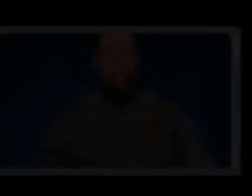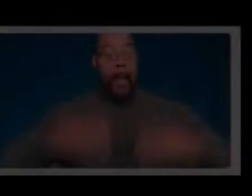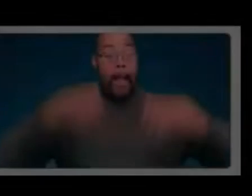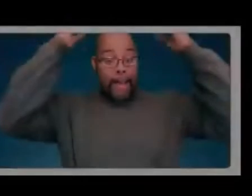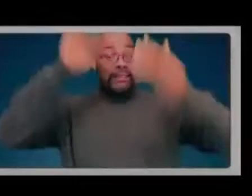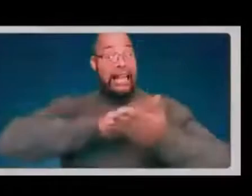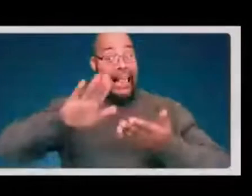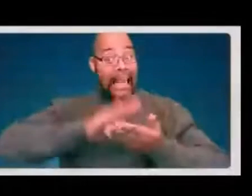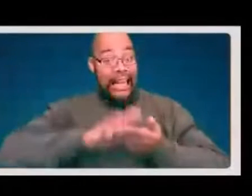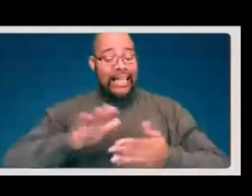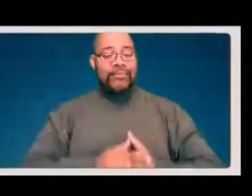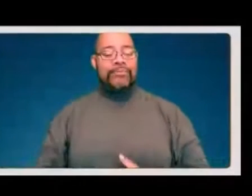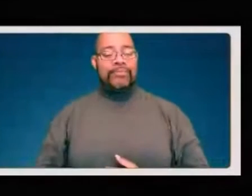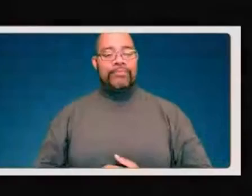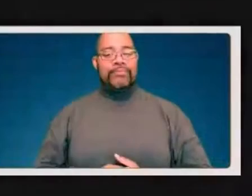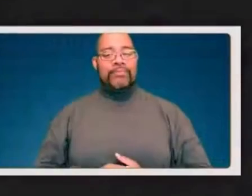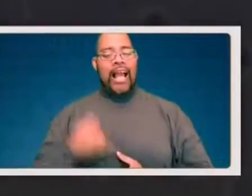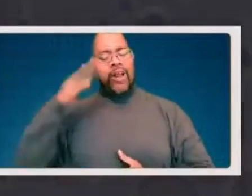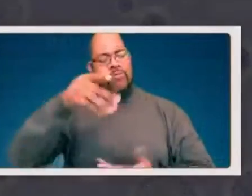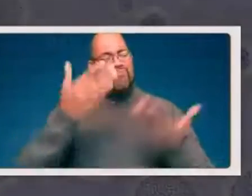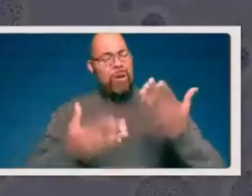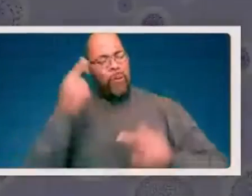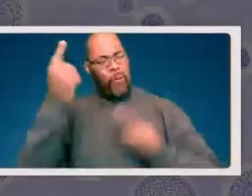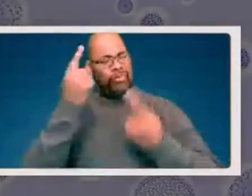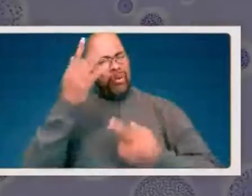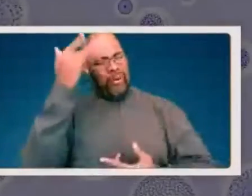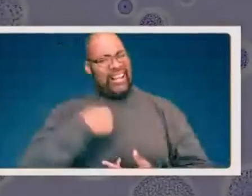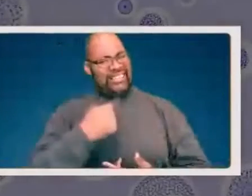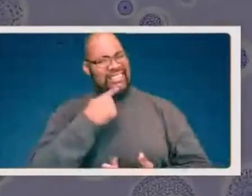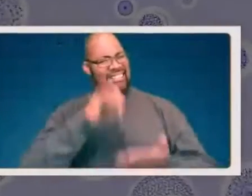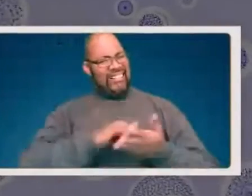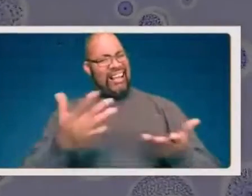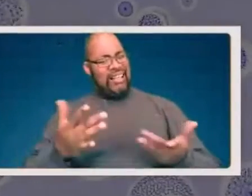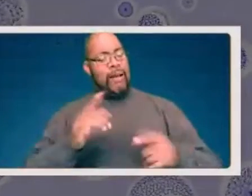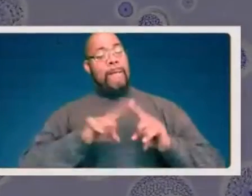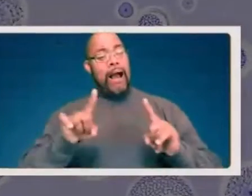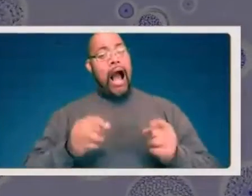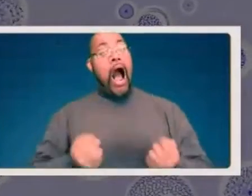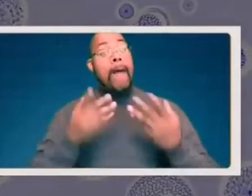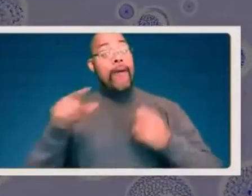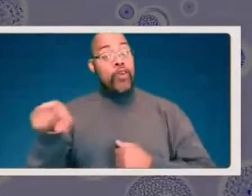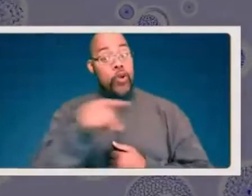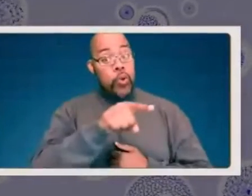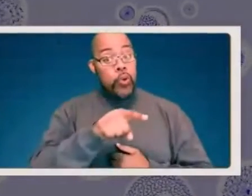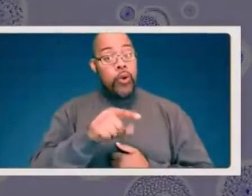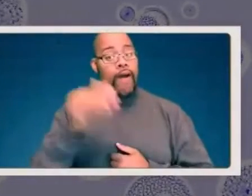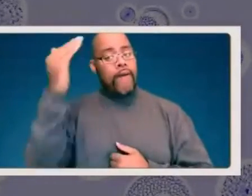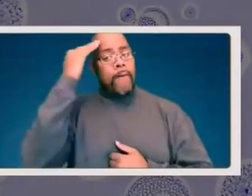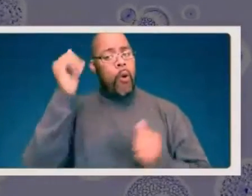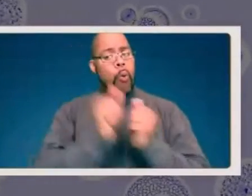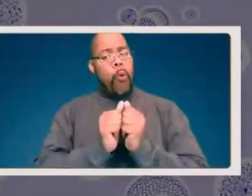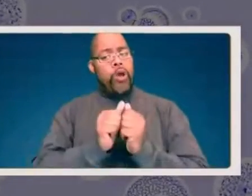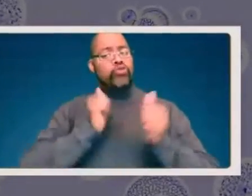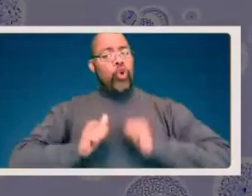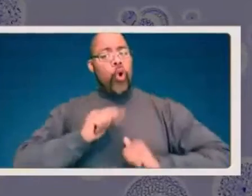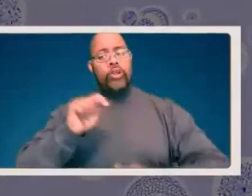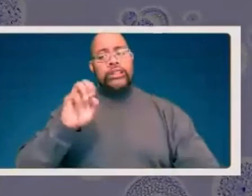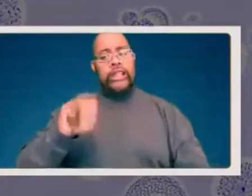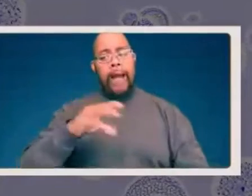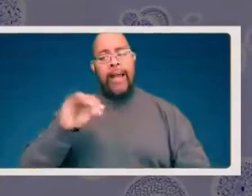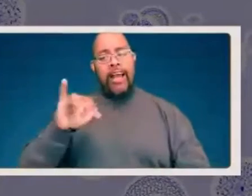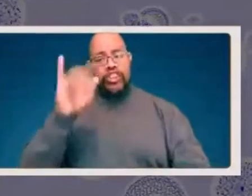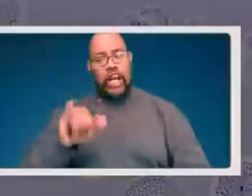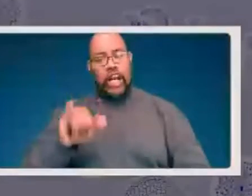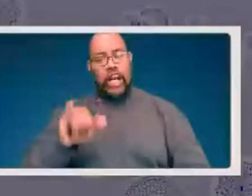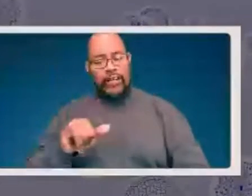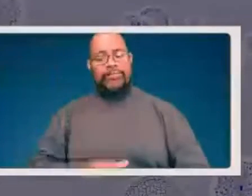Mouse cleaning. I know you're probably wondering why I said that, but how many of you are familiar with the show Tom